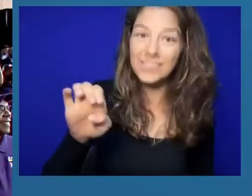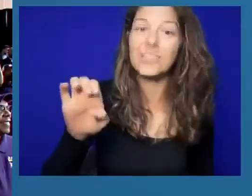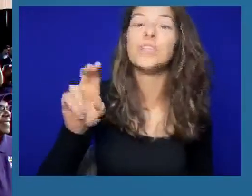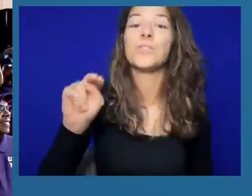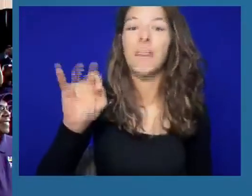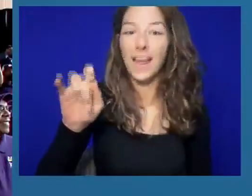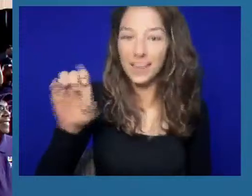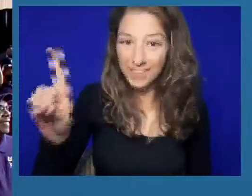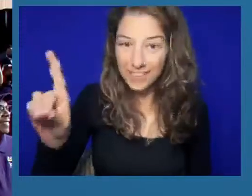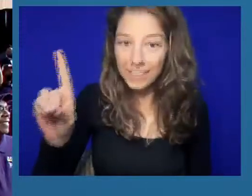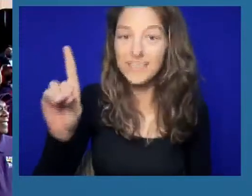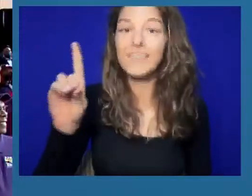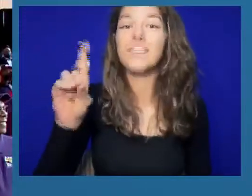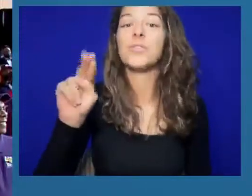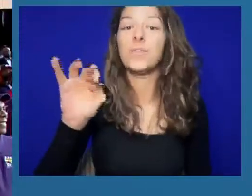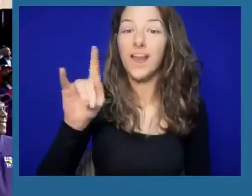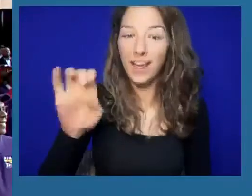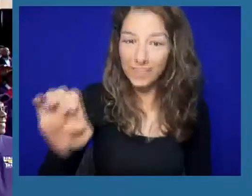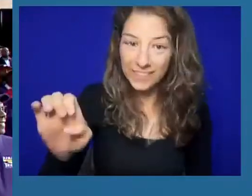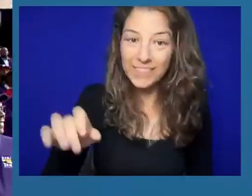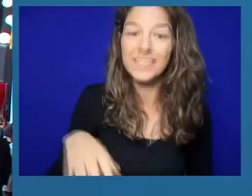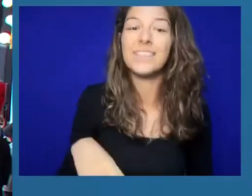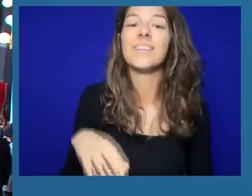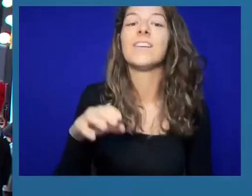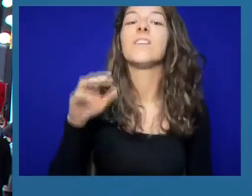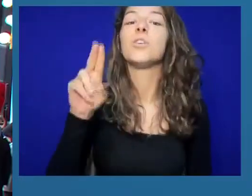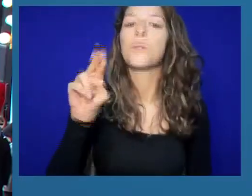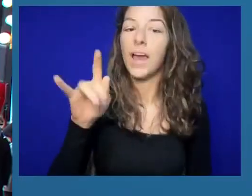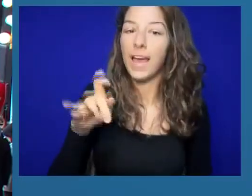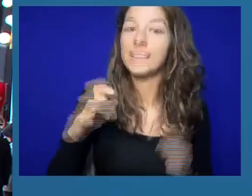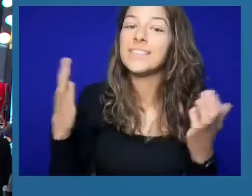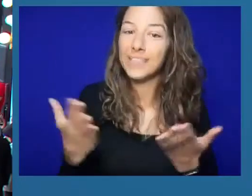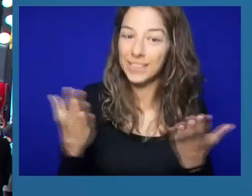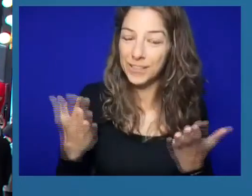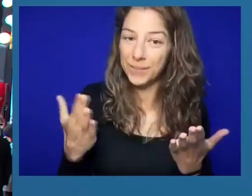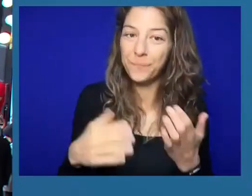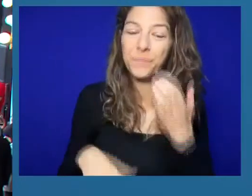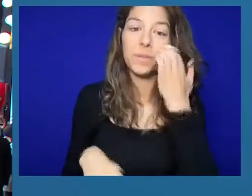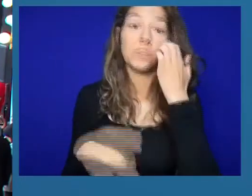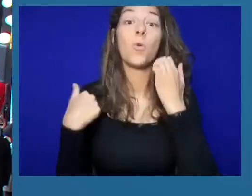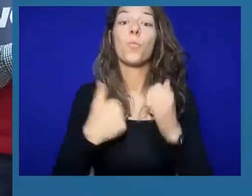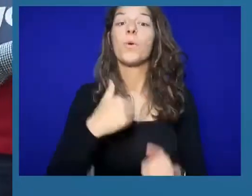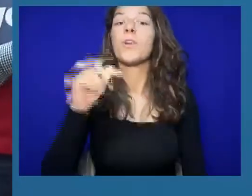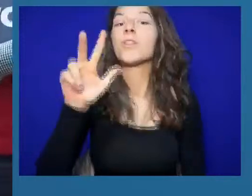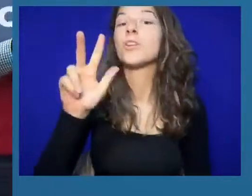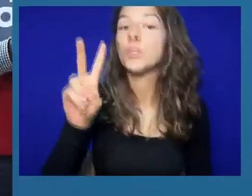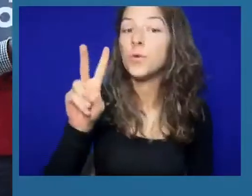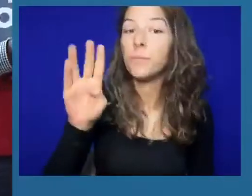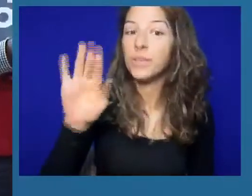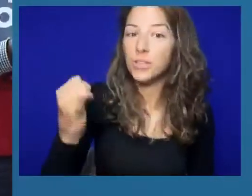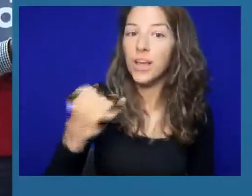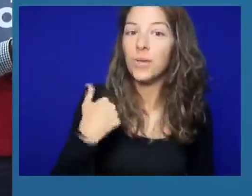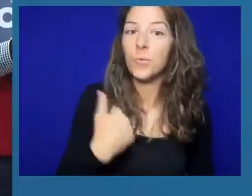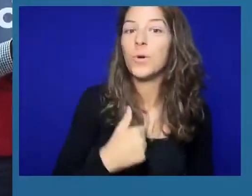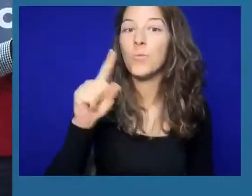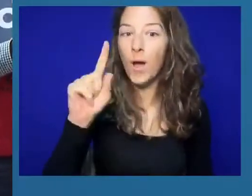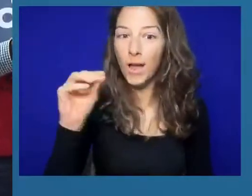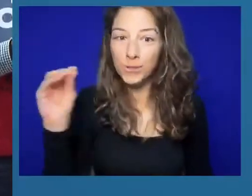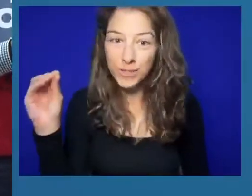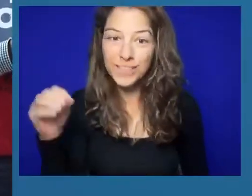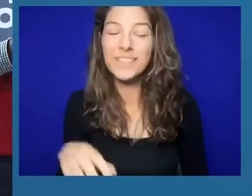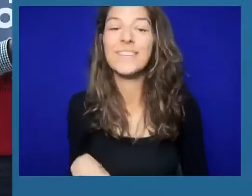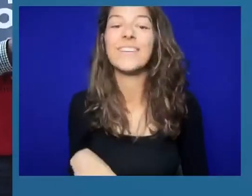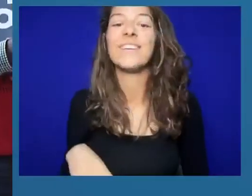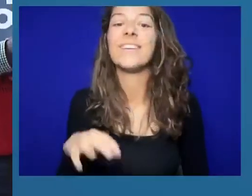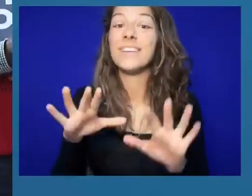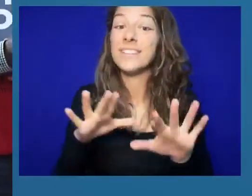Yeah. UNITE. Yeah. Unite here. So we're 32BJ and we're 100. It takes red to